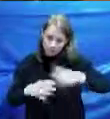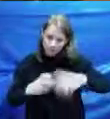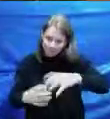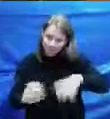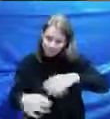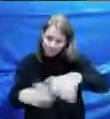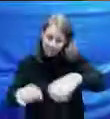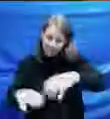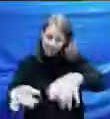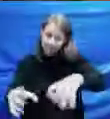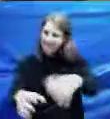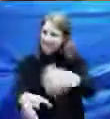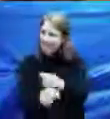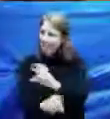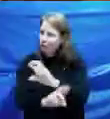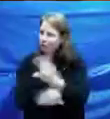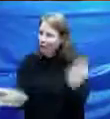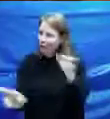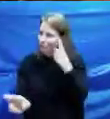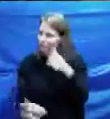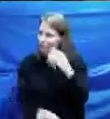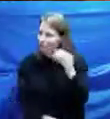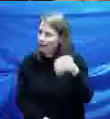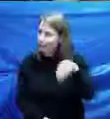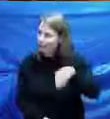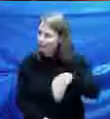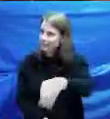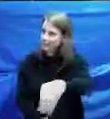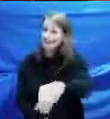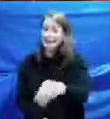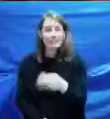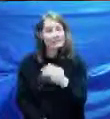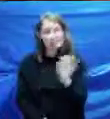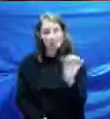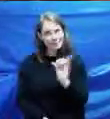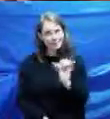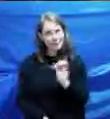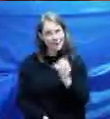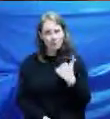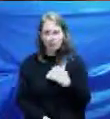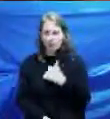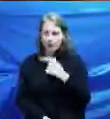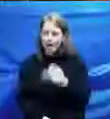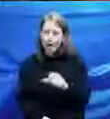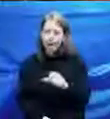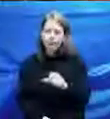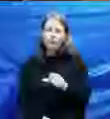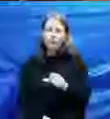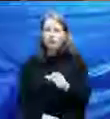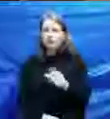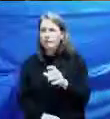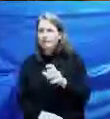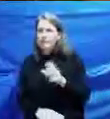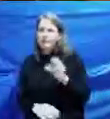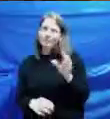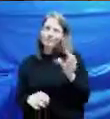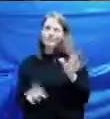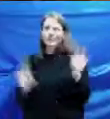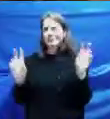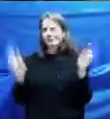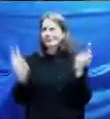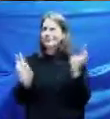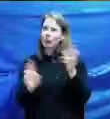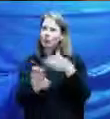think about the content, ask them to Yeah. think about the language, Yeah. pull pieces of it out and do this pre-reading activity where they